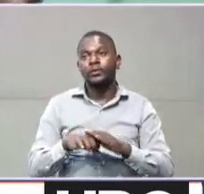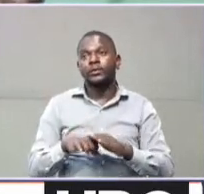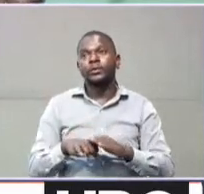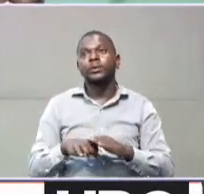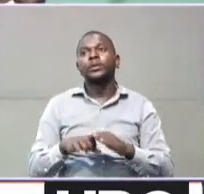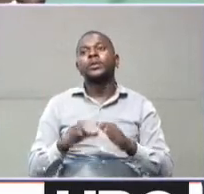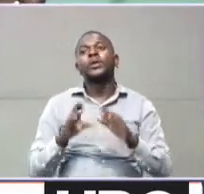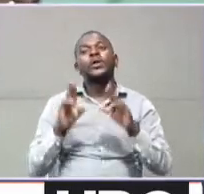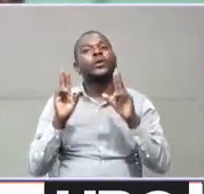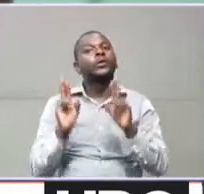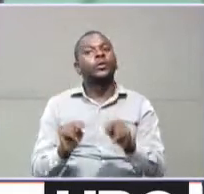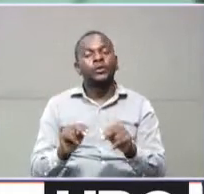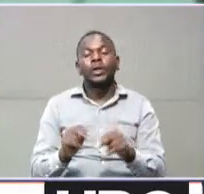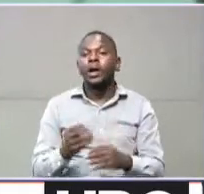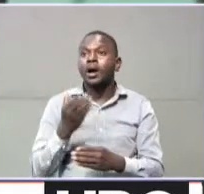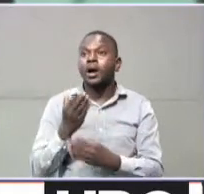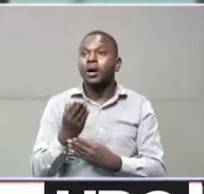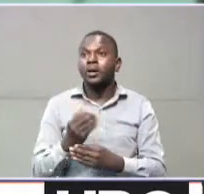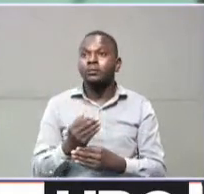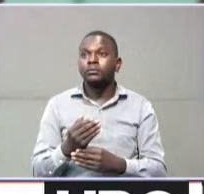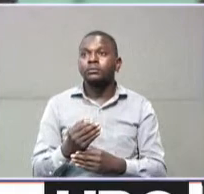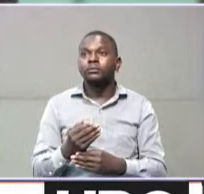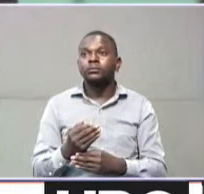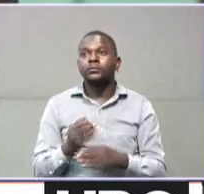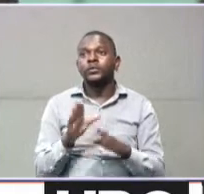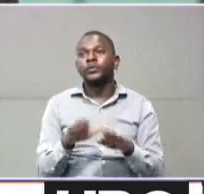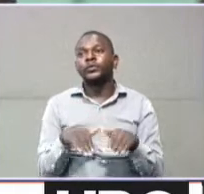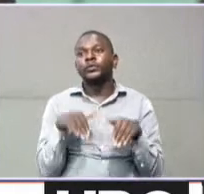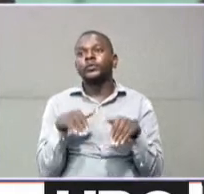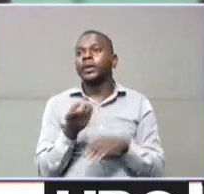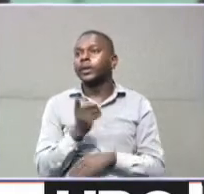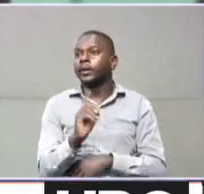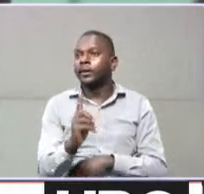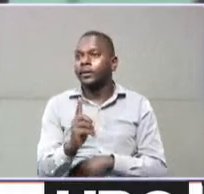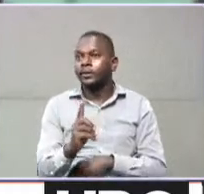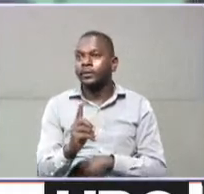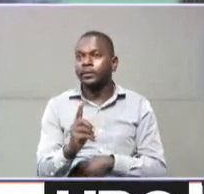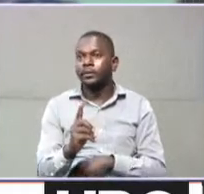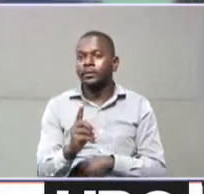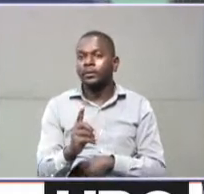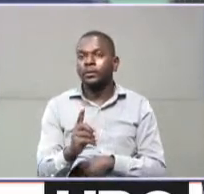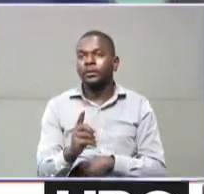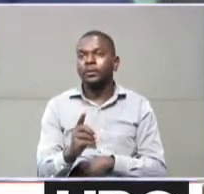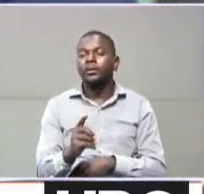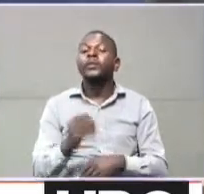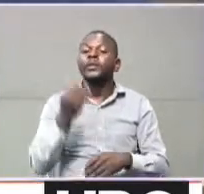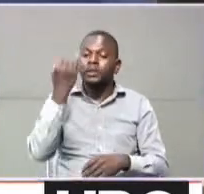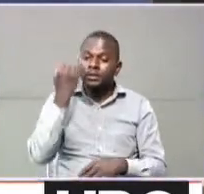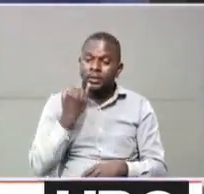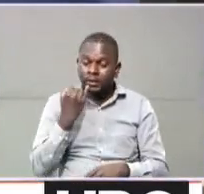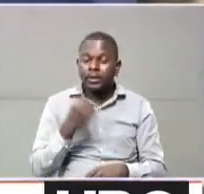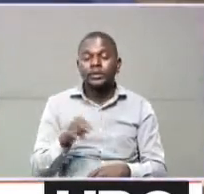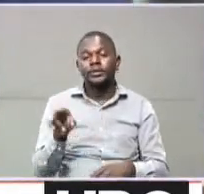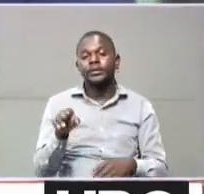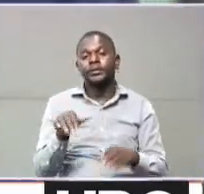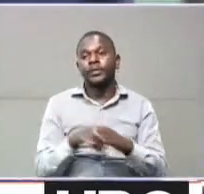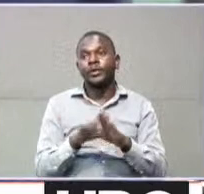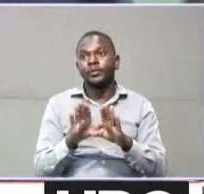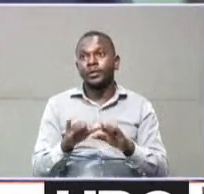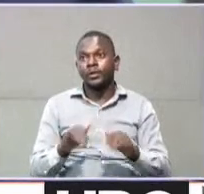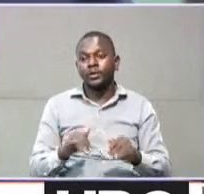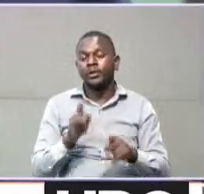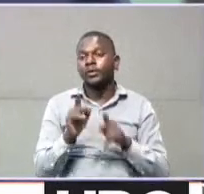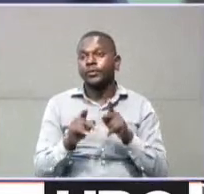and we shall not have a full back position let us be serious colleagues if